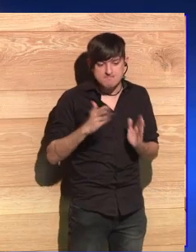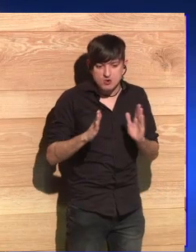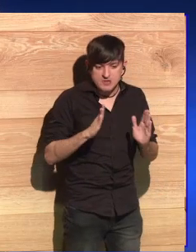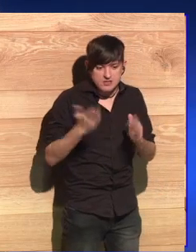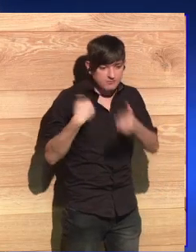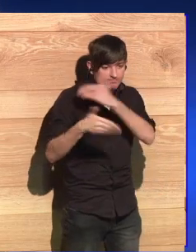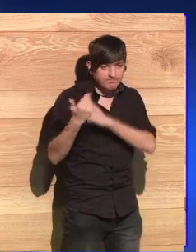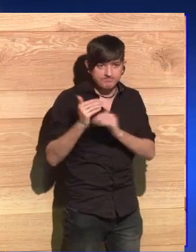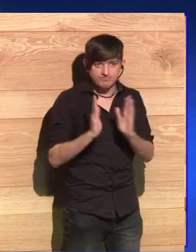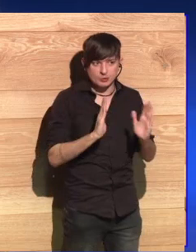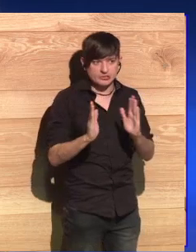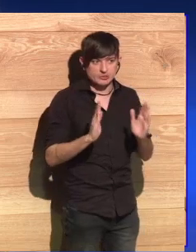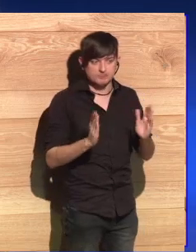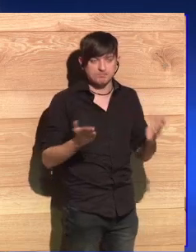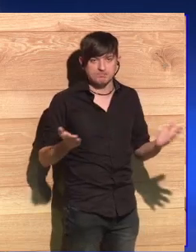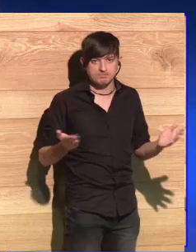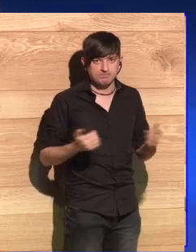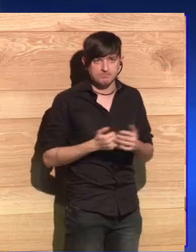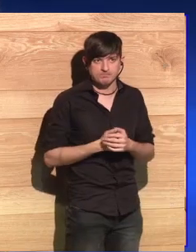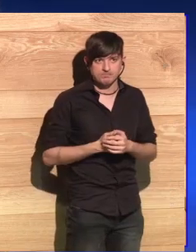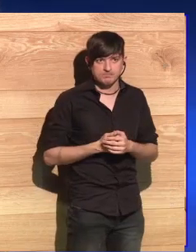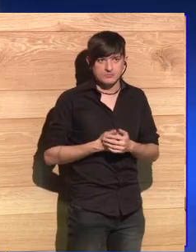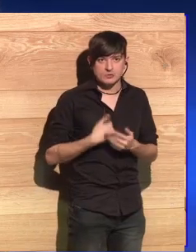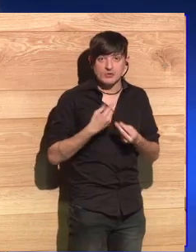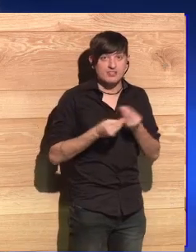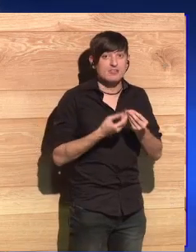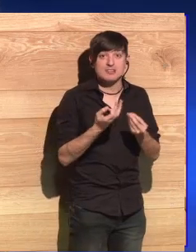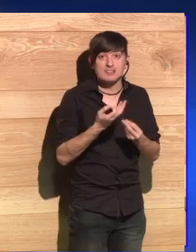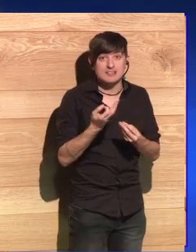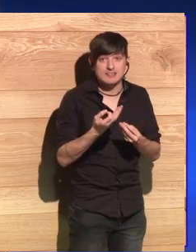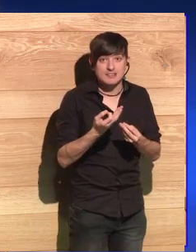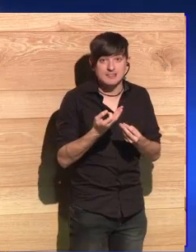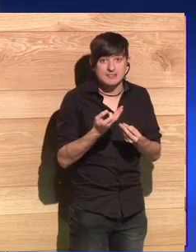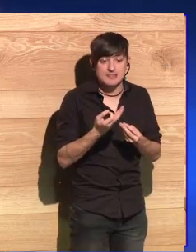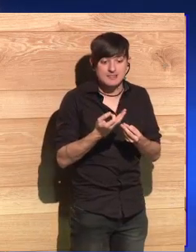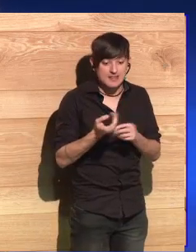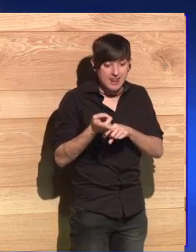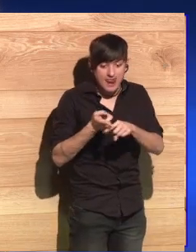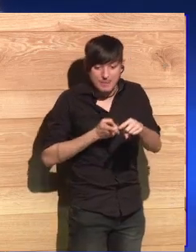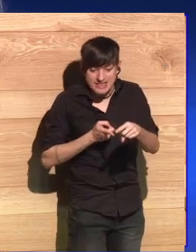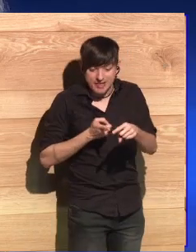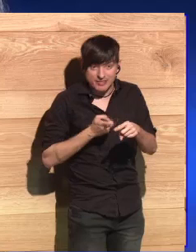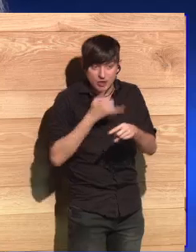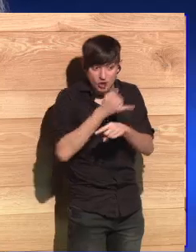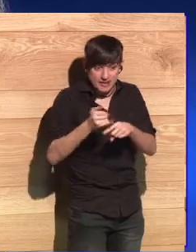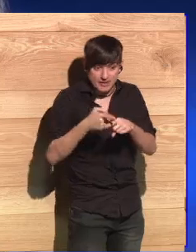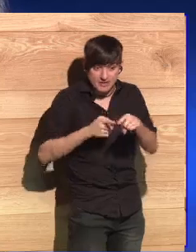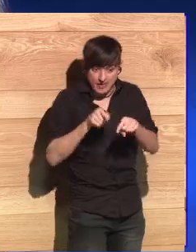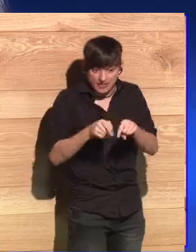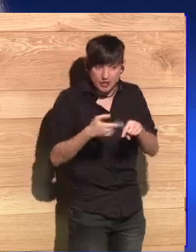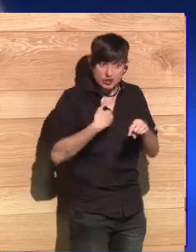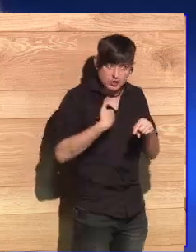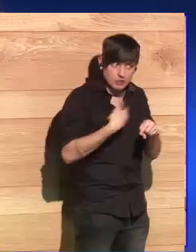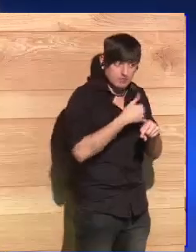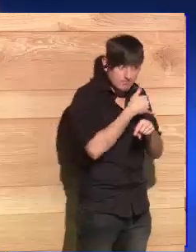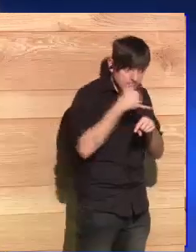I put half of it up my own nose, and then you're in such a good mood from doing drugs that I gave a lot of it away to friends. And by the